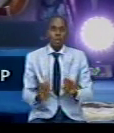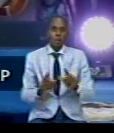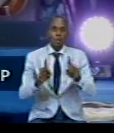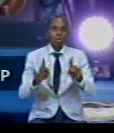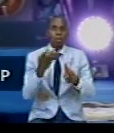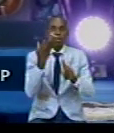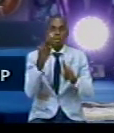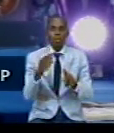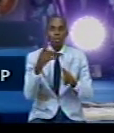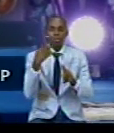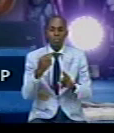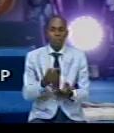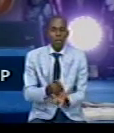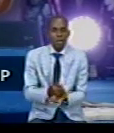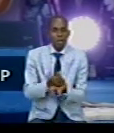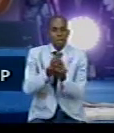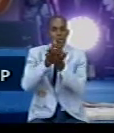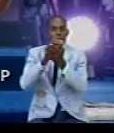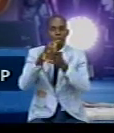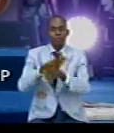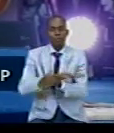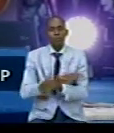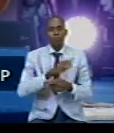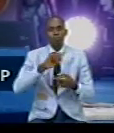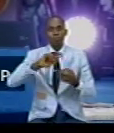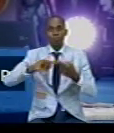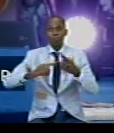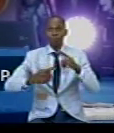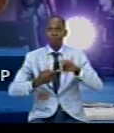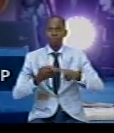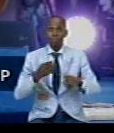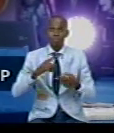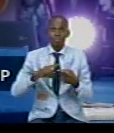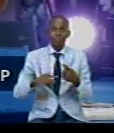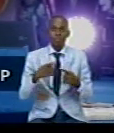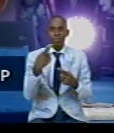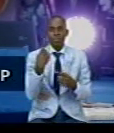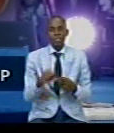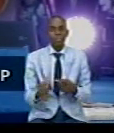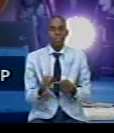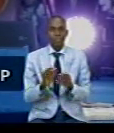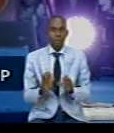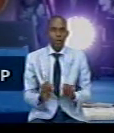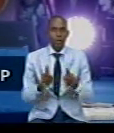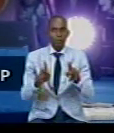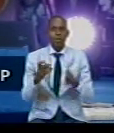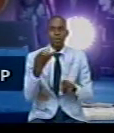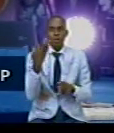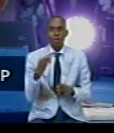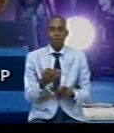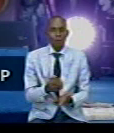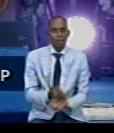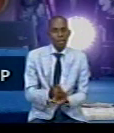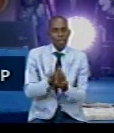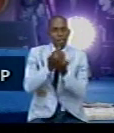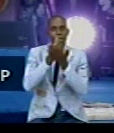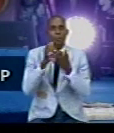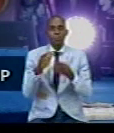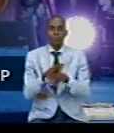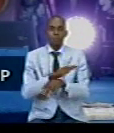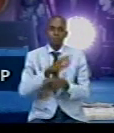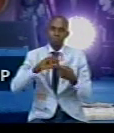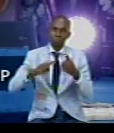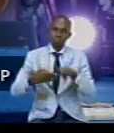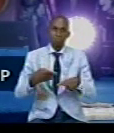helpful fellowship. The privilege of a helpful fellowship. Look at number one here.